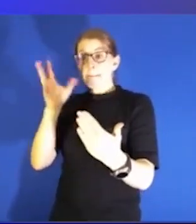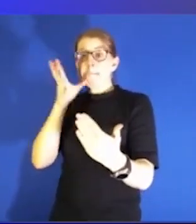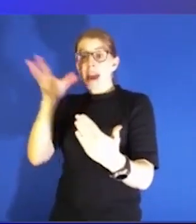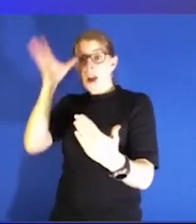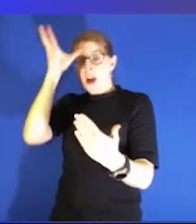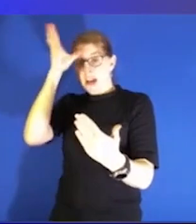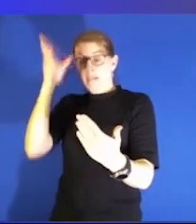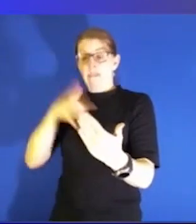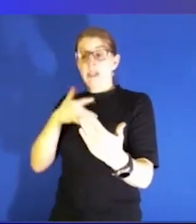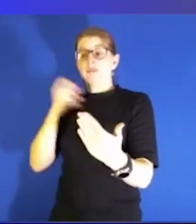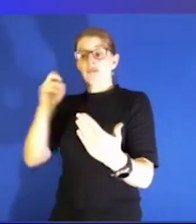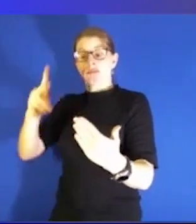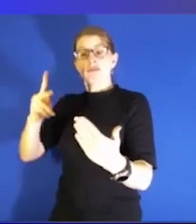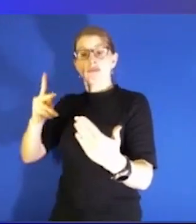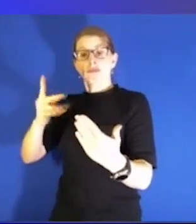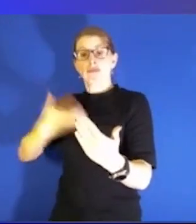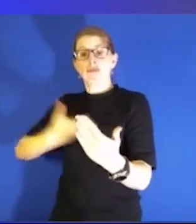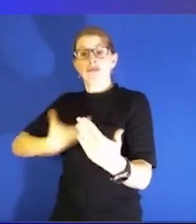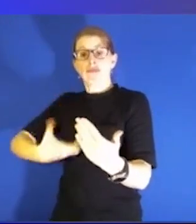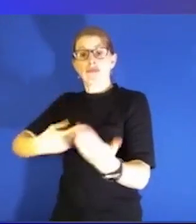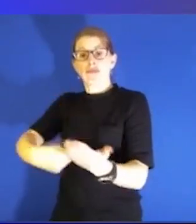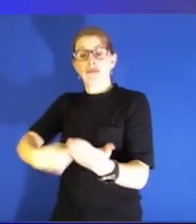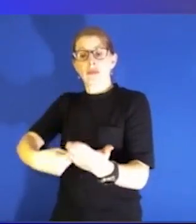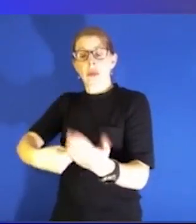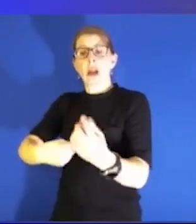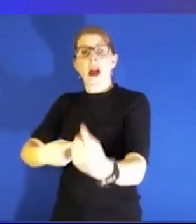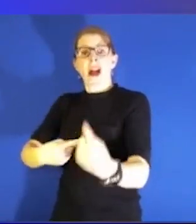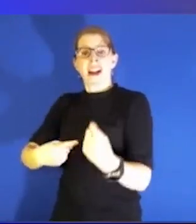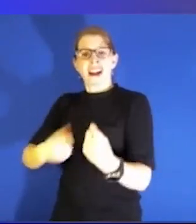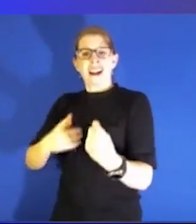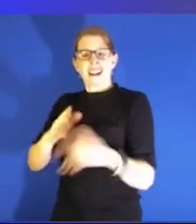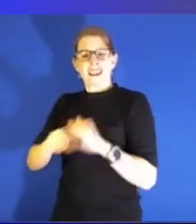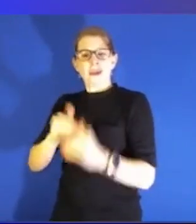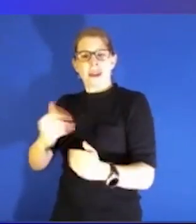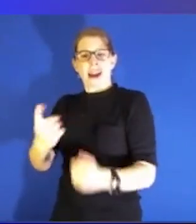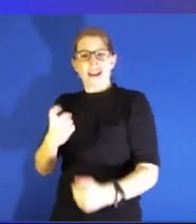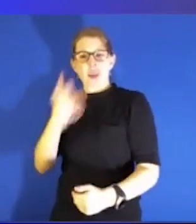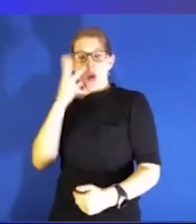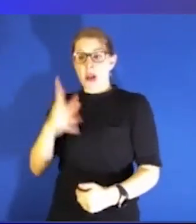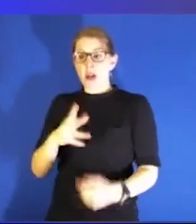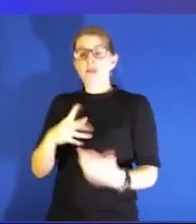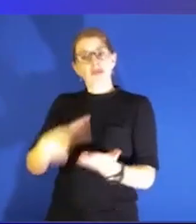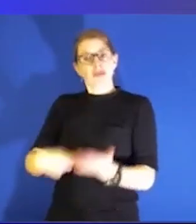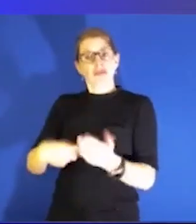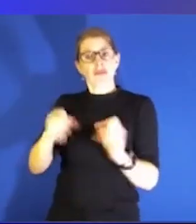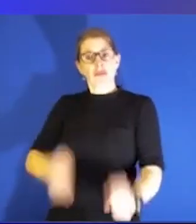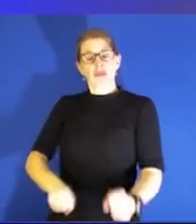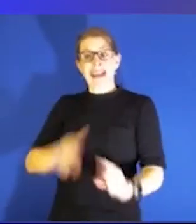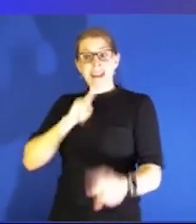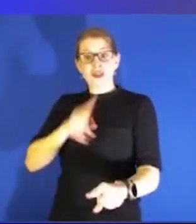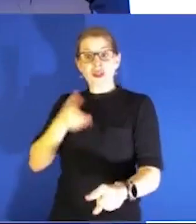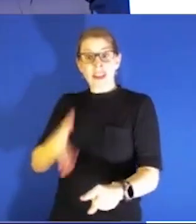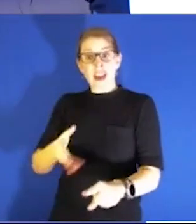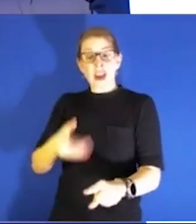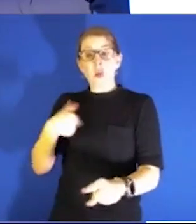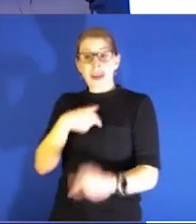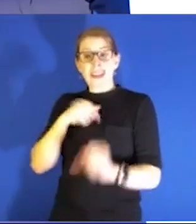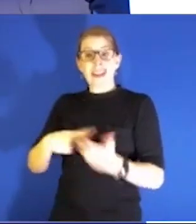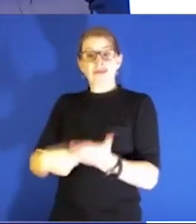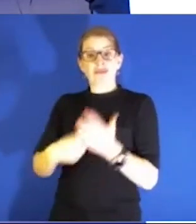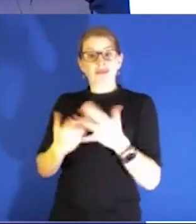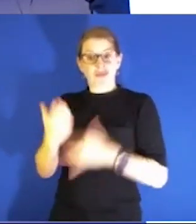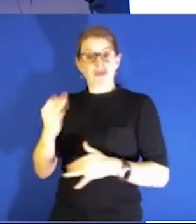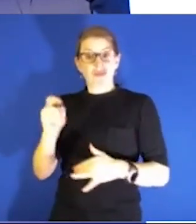the kid can feel like, okay, this is something we're allowed to talk about. There are answers there. We can get through it. Let's talk about